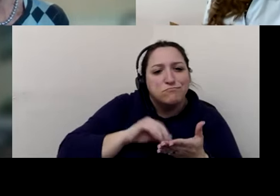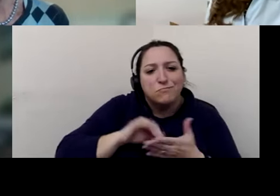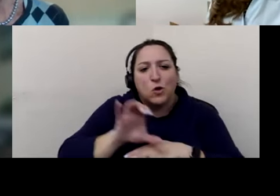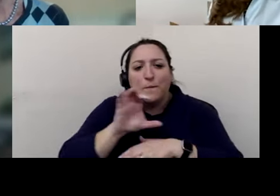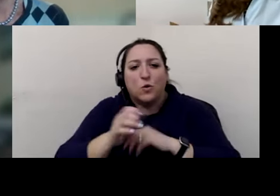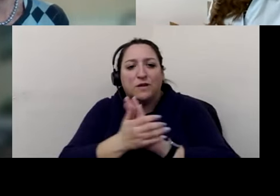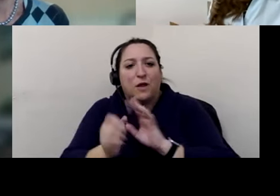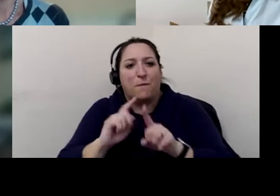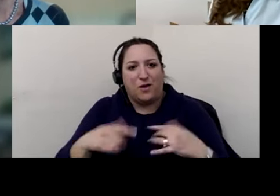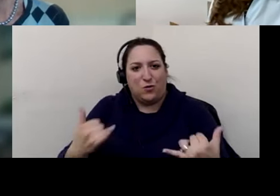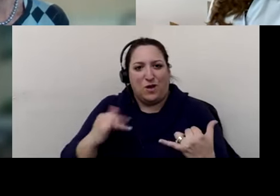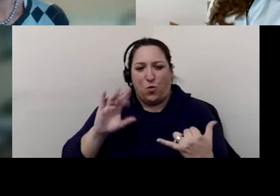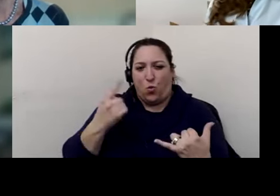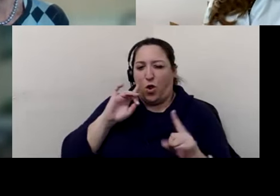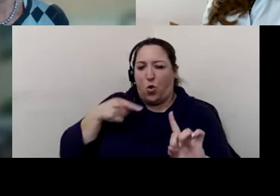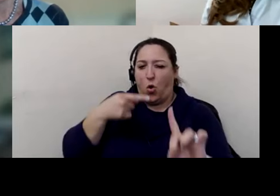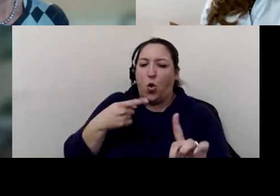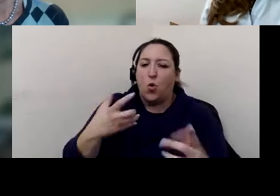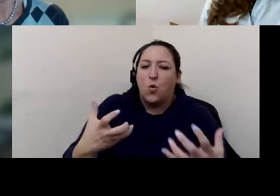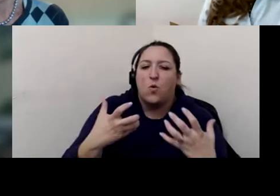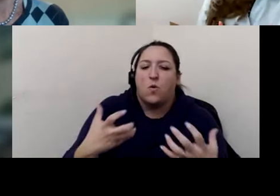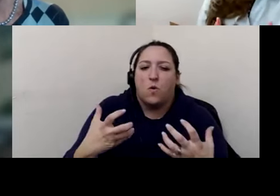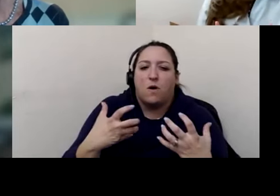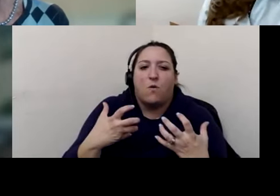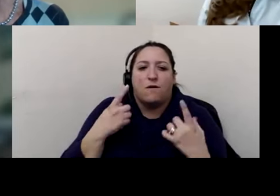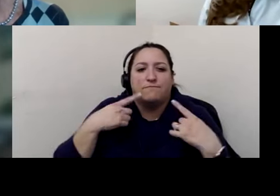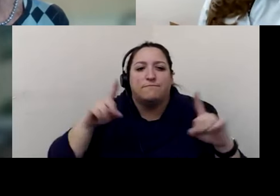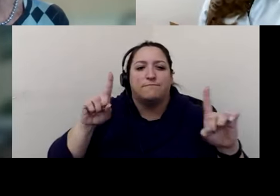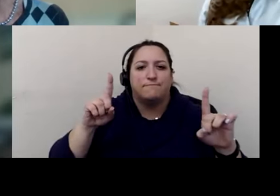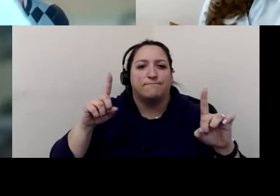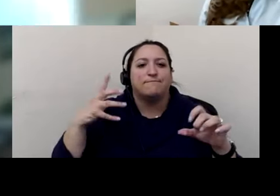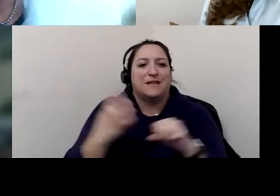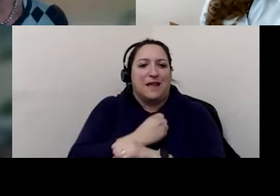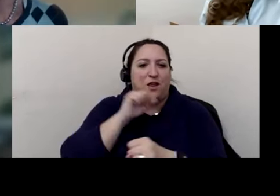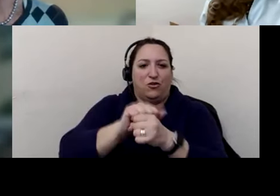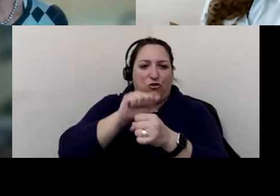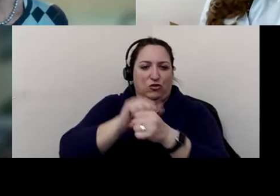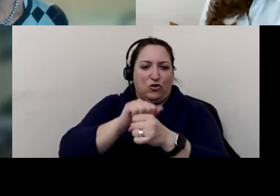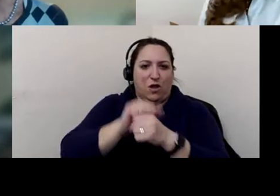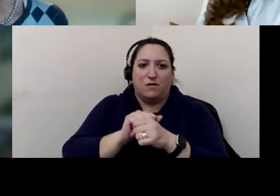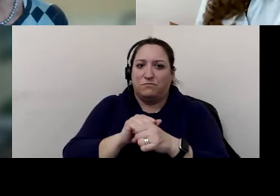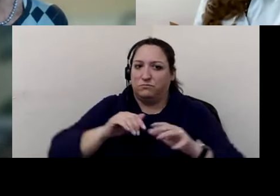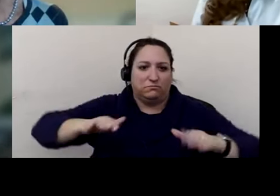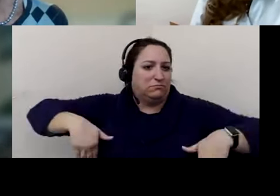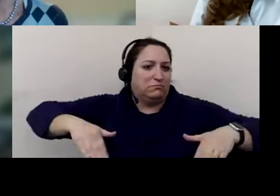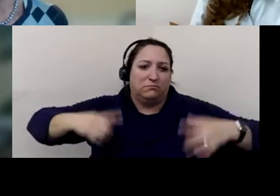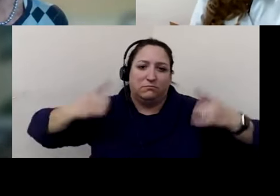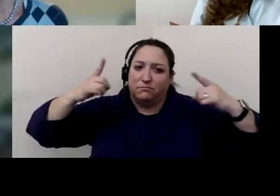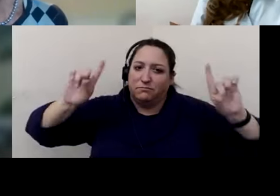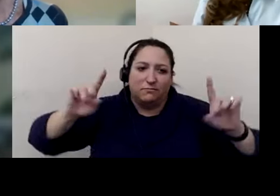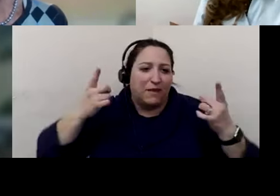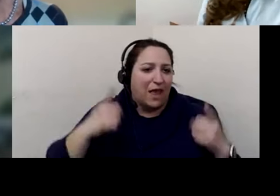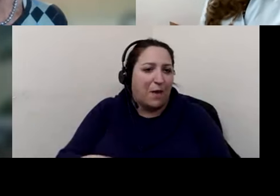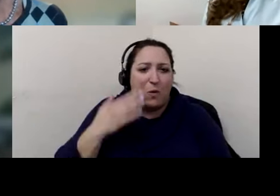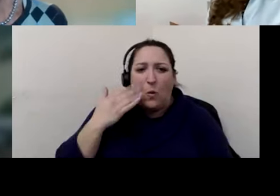this day, his one goal that he has wanted to achieve is to get employed. And that just has not been able to happen due